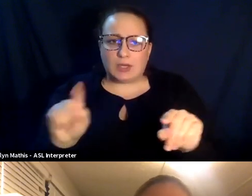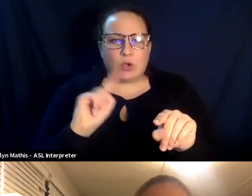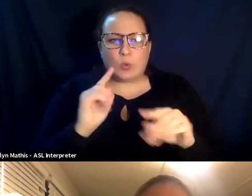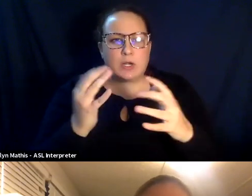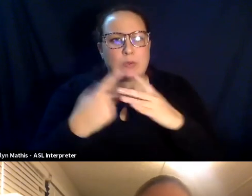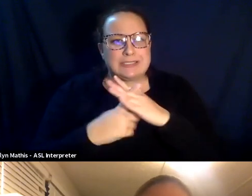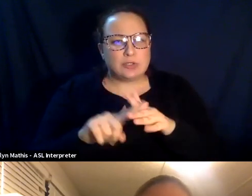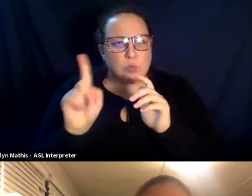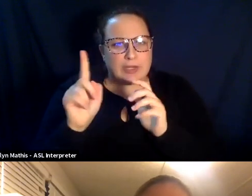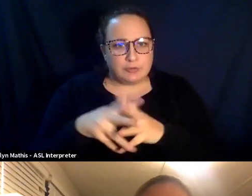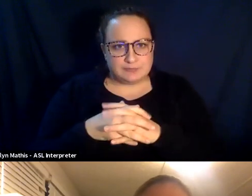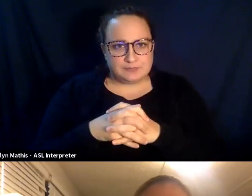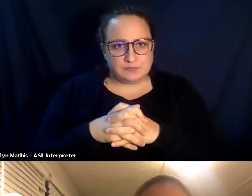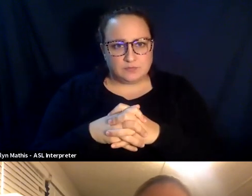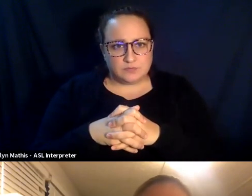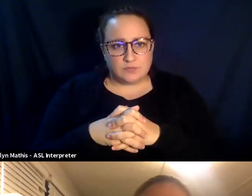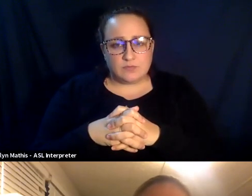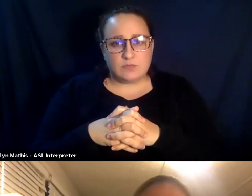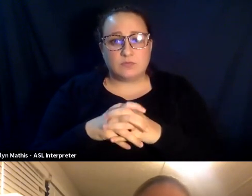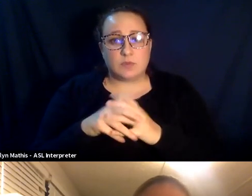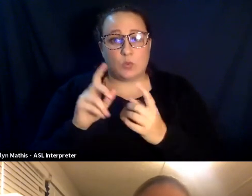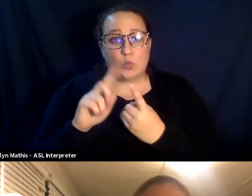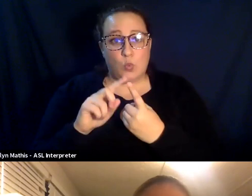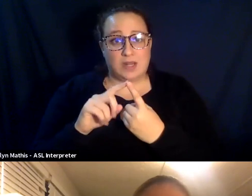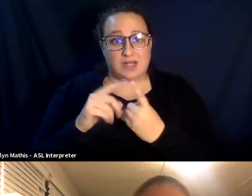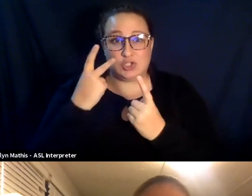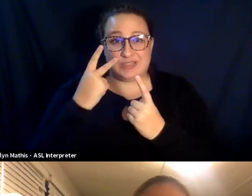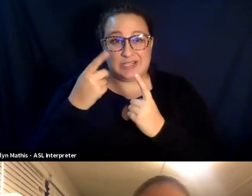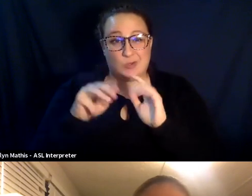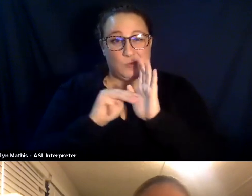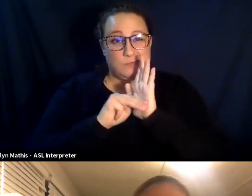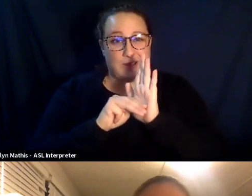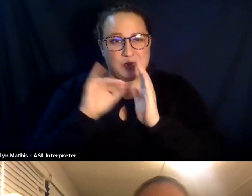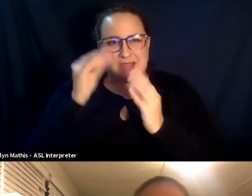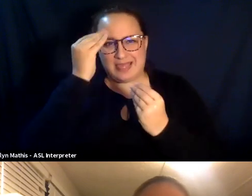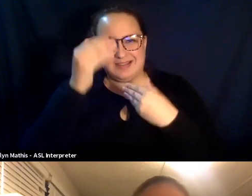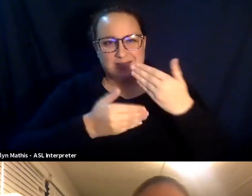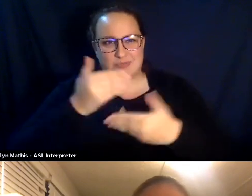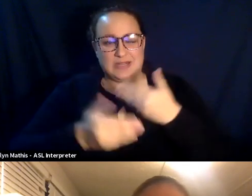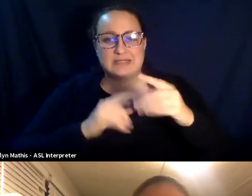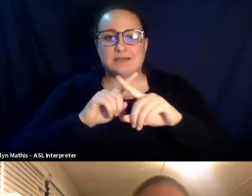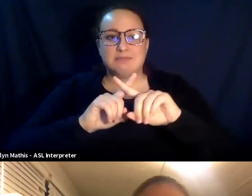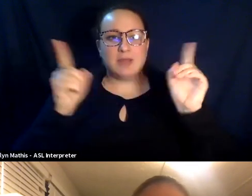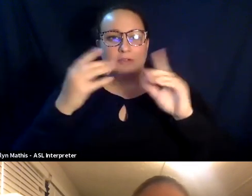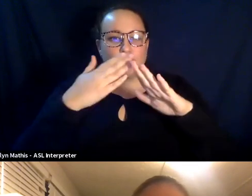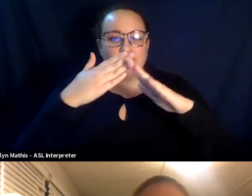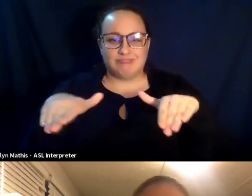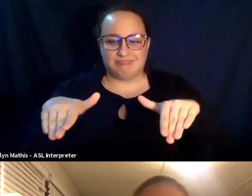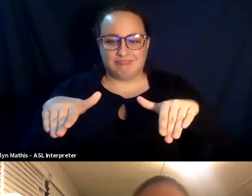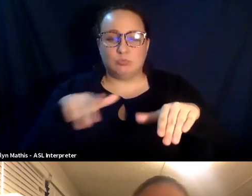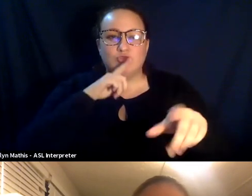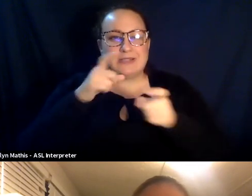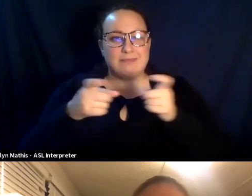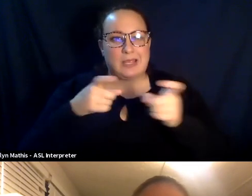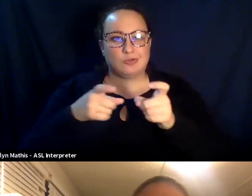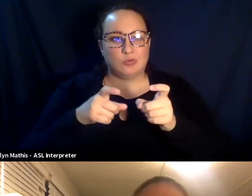started? So one, they're seeing you modeling the thinking process, but you've broken it down into really manageable chunks